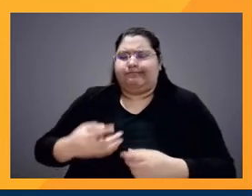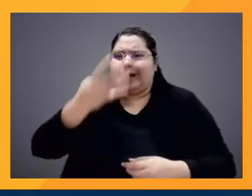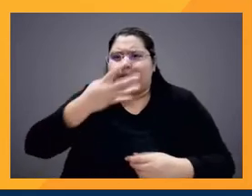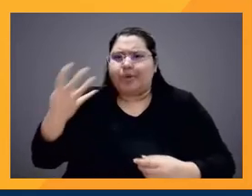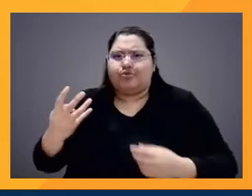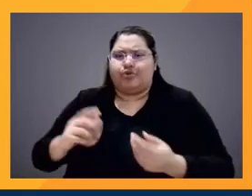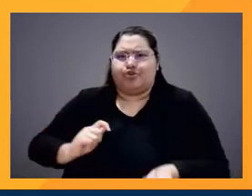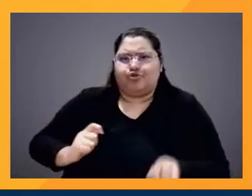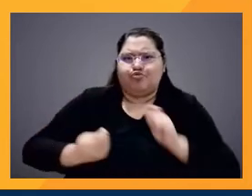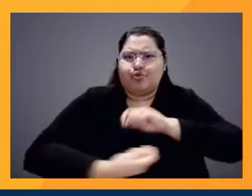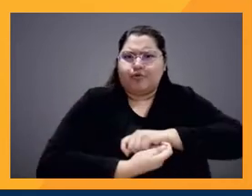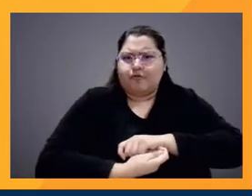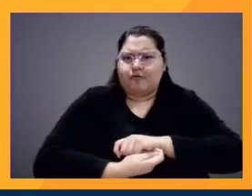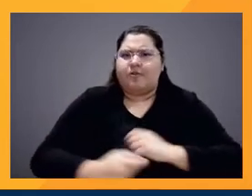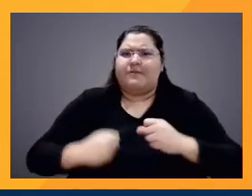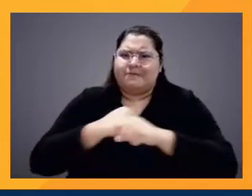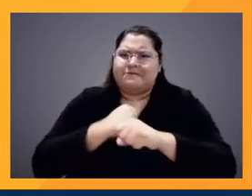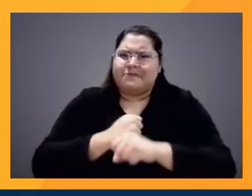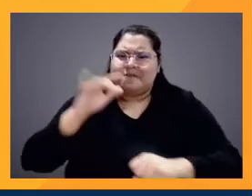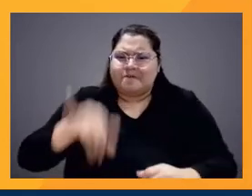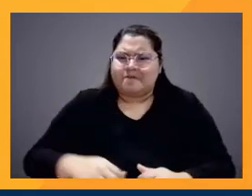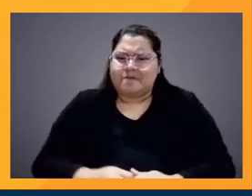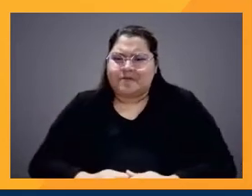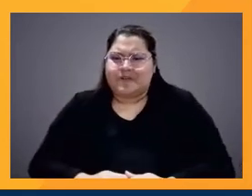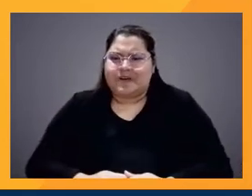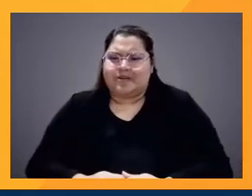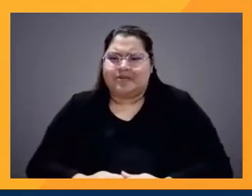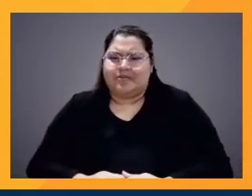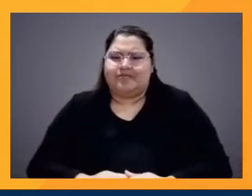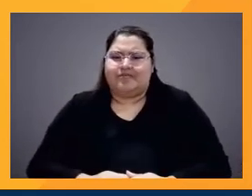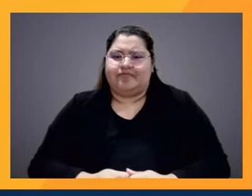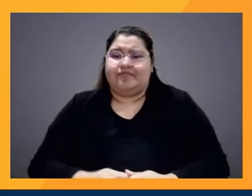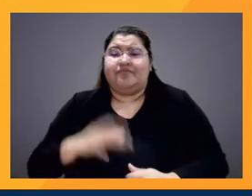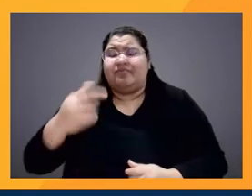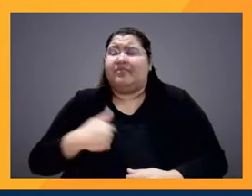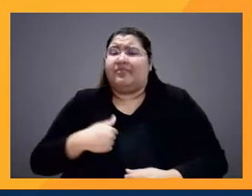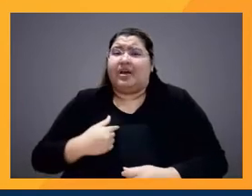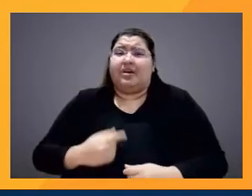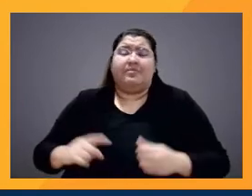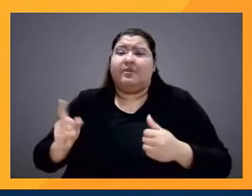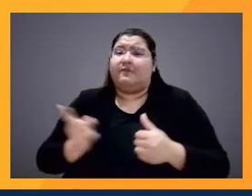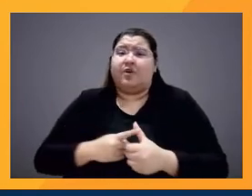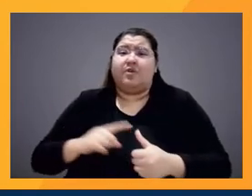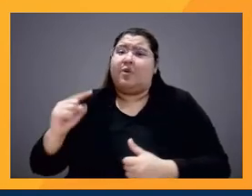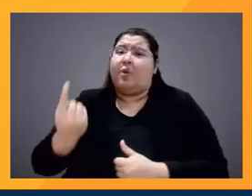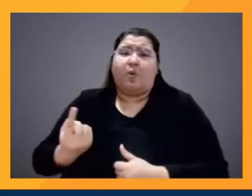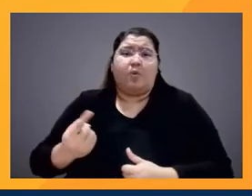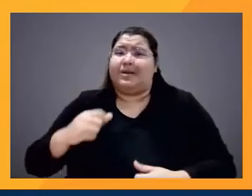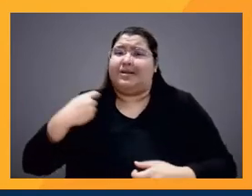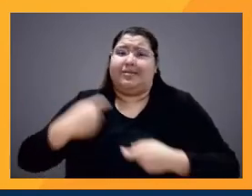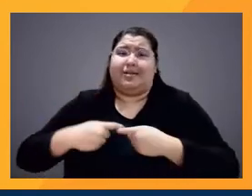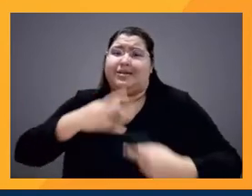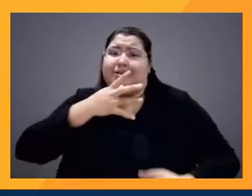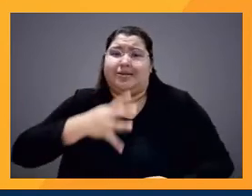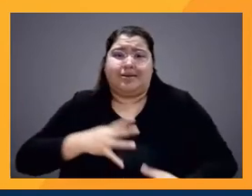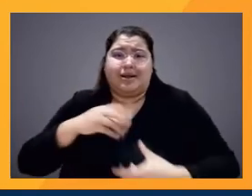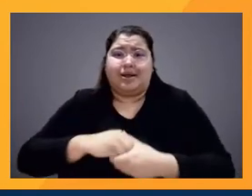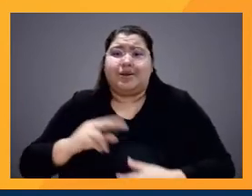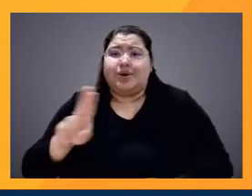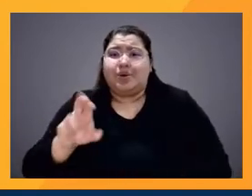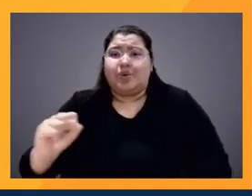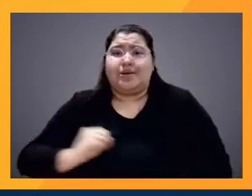Americans and pass comprehensive immigration reform in the upcoming reconciliation package. And I'll continue to fight